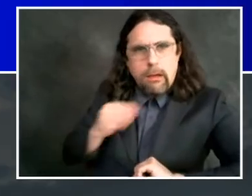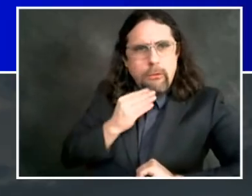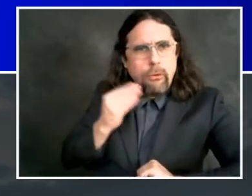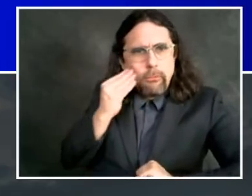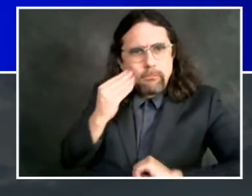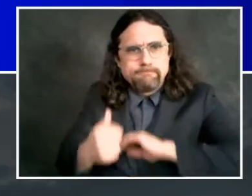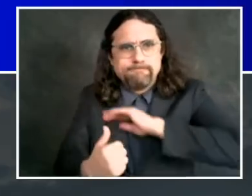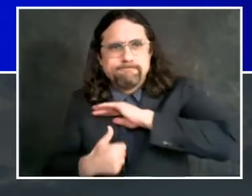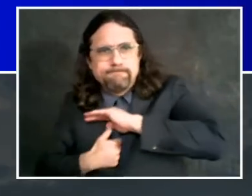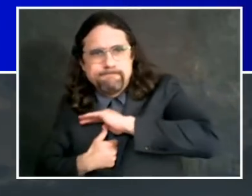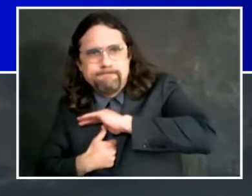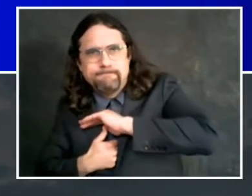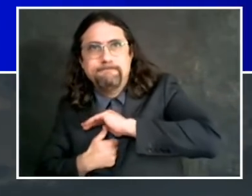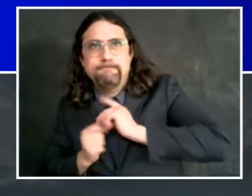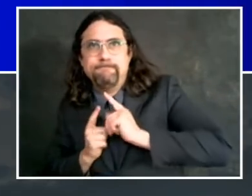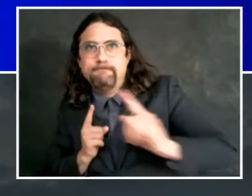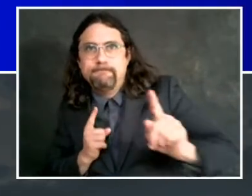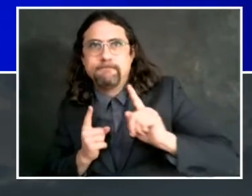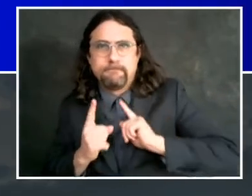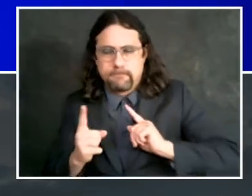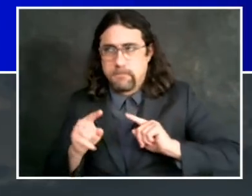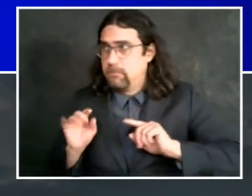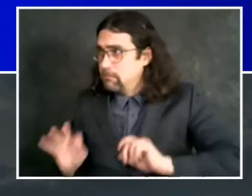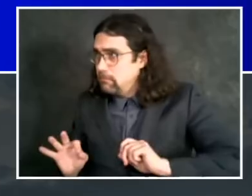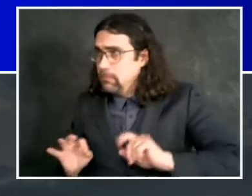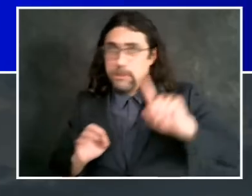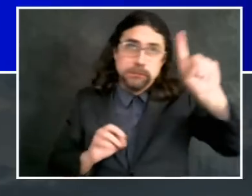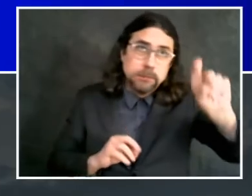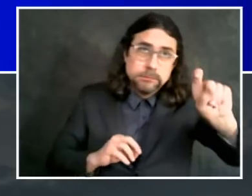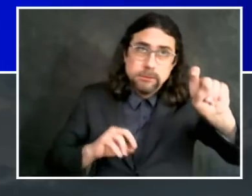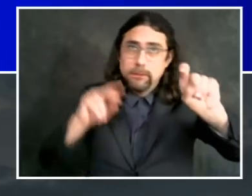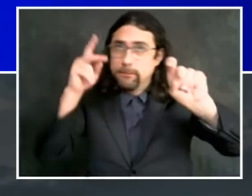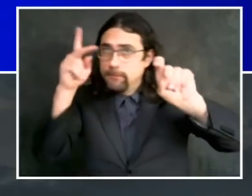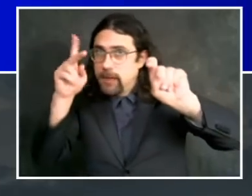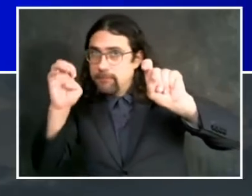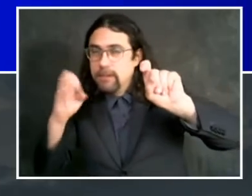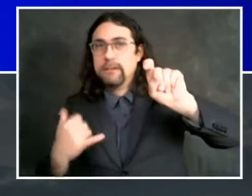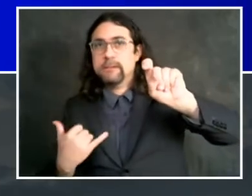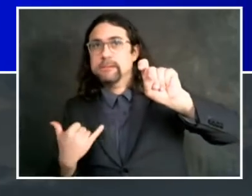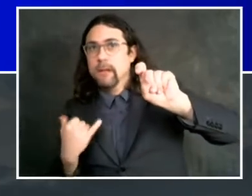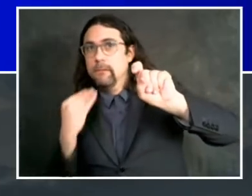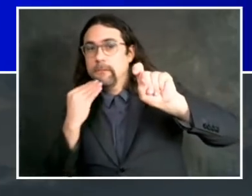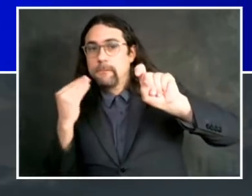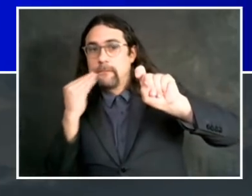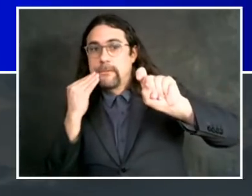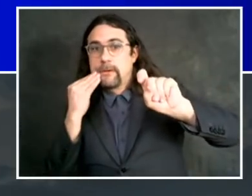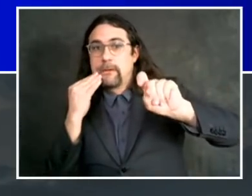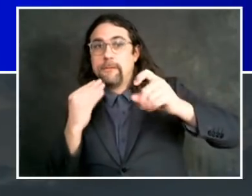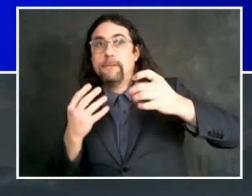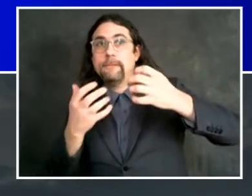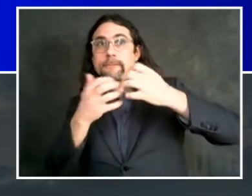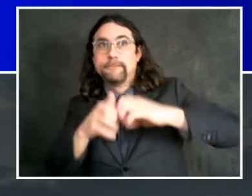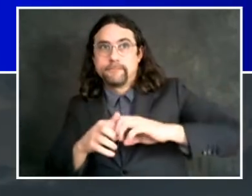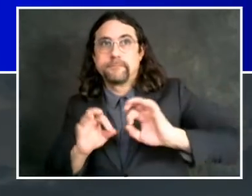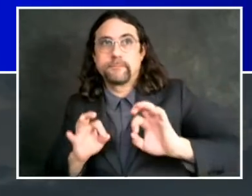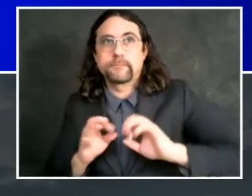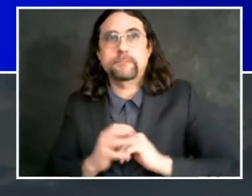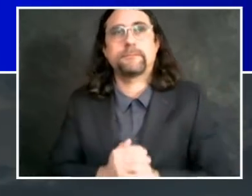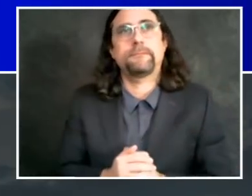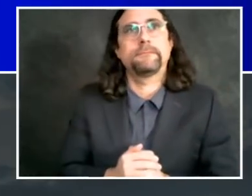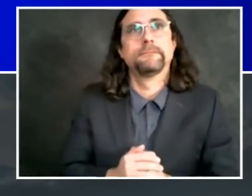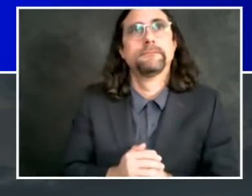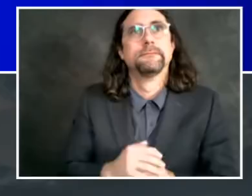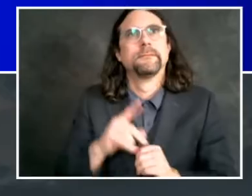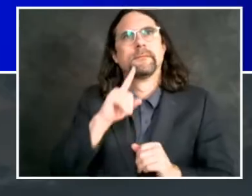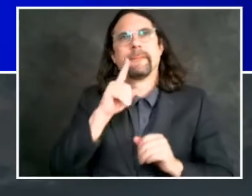has clearly been working is face coverings. Talked about this weeks ago when the evidence came in that it was time to tell New Yorkers everyone